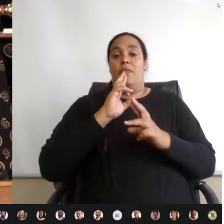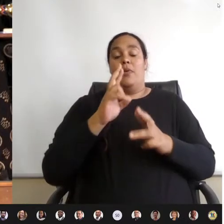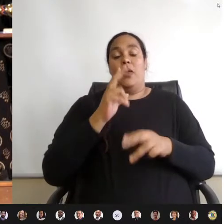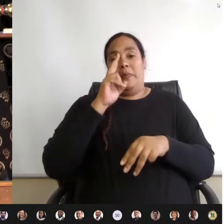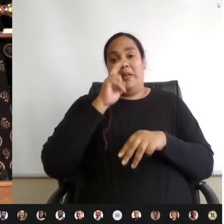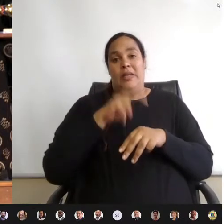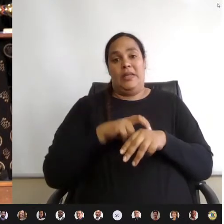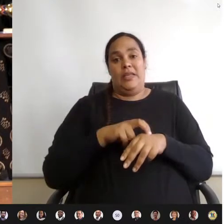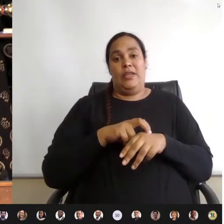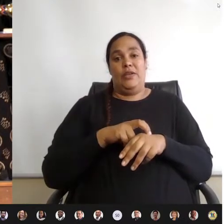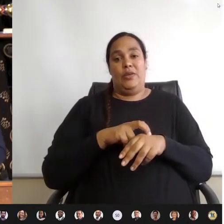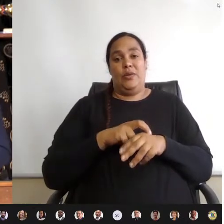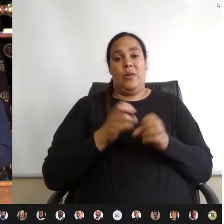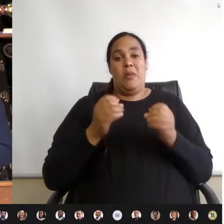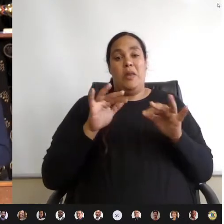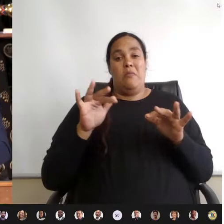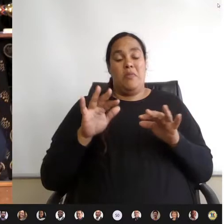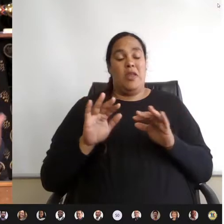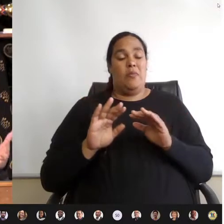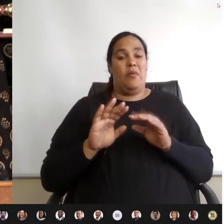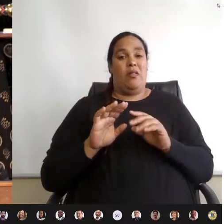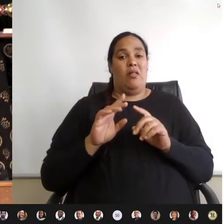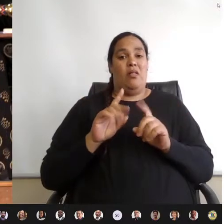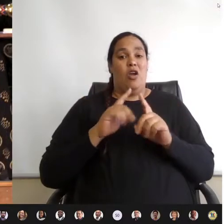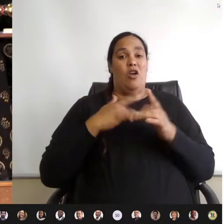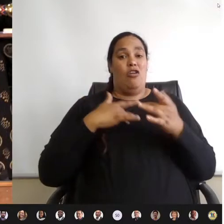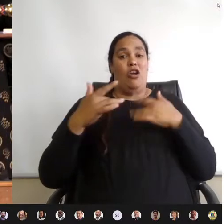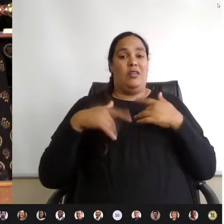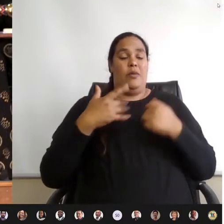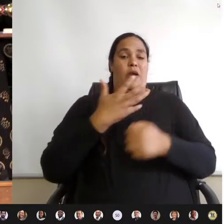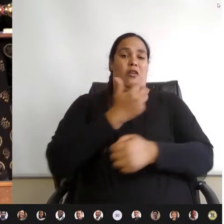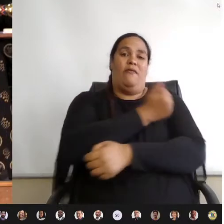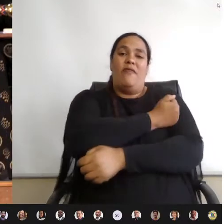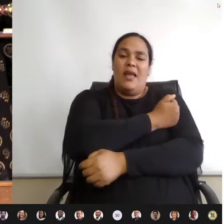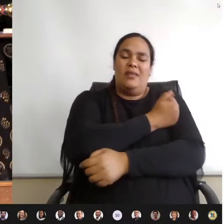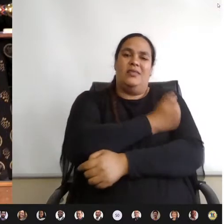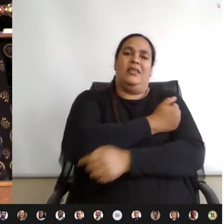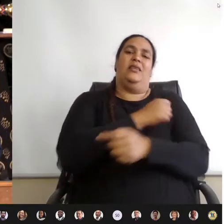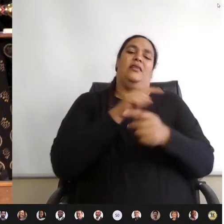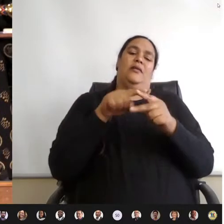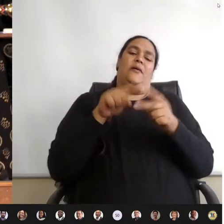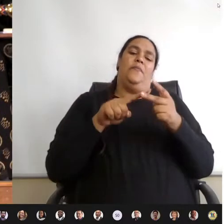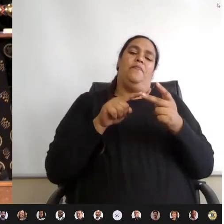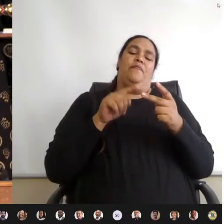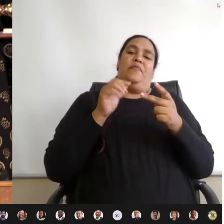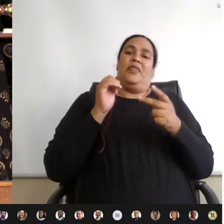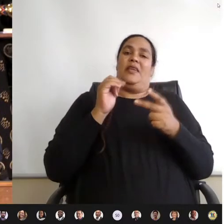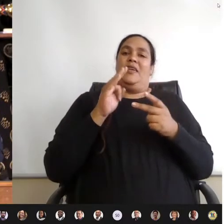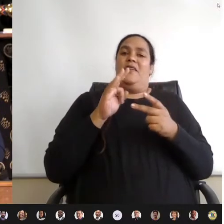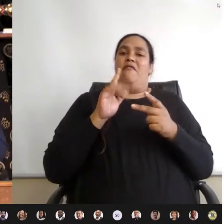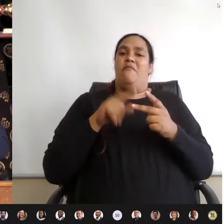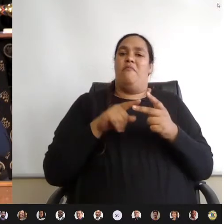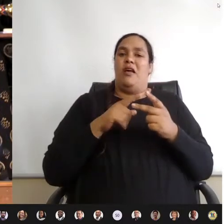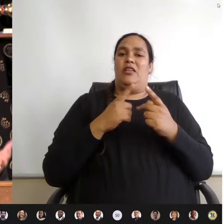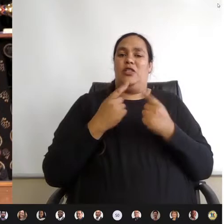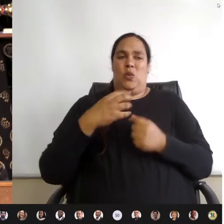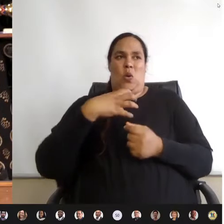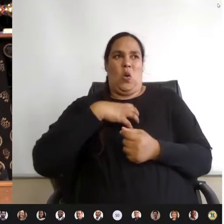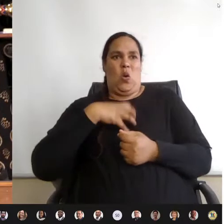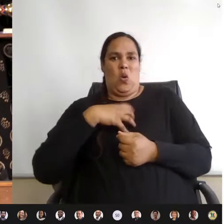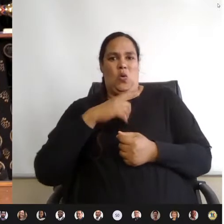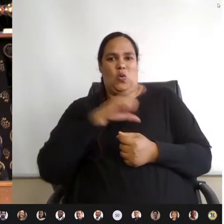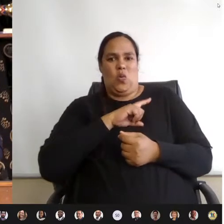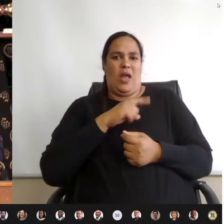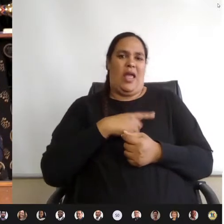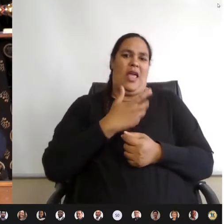many people raised the issue on vaccines and whether we should be procuring our own vaccines and the